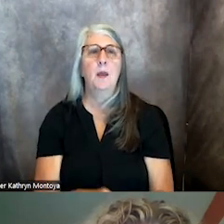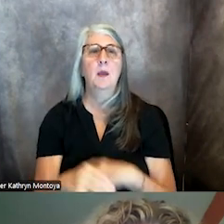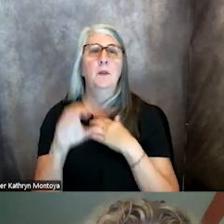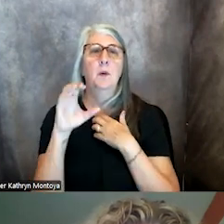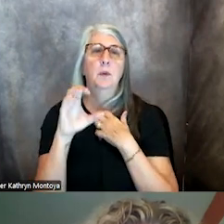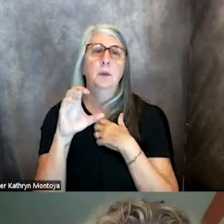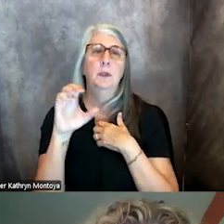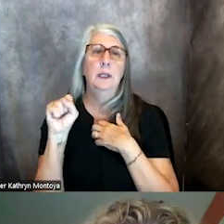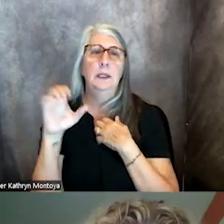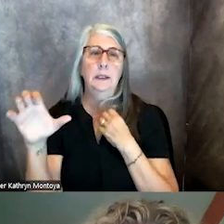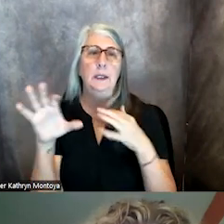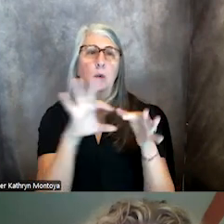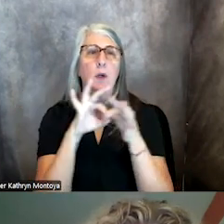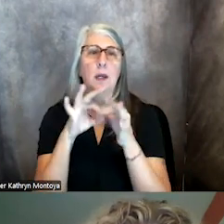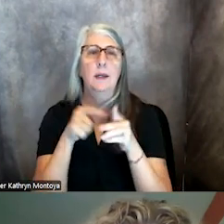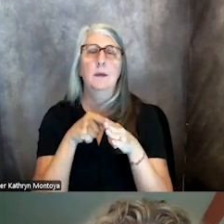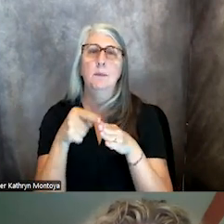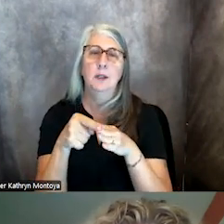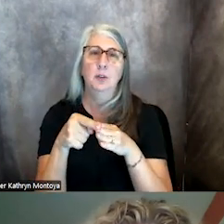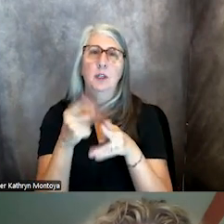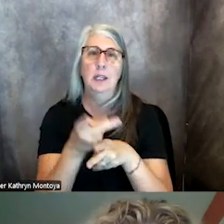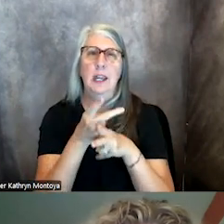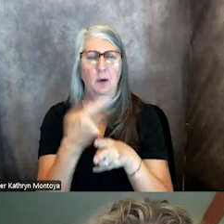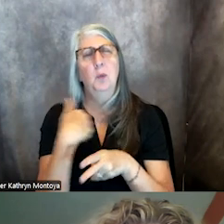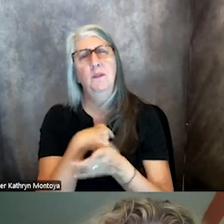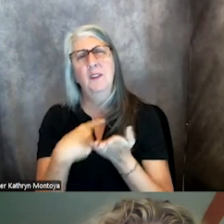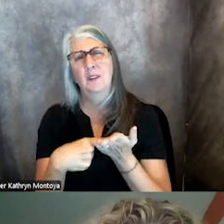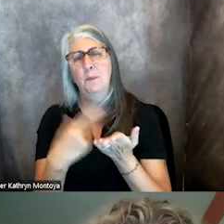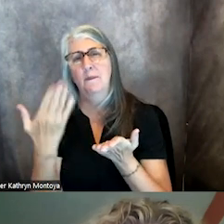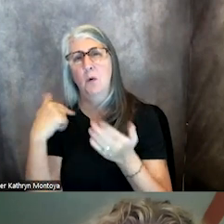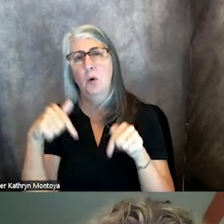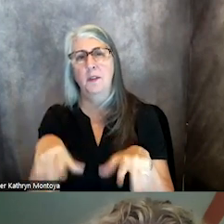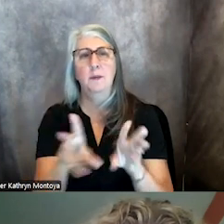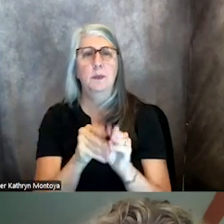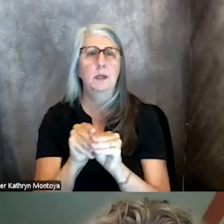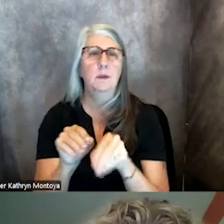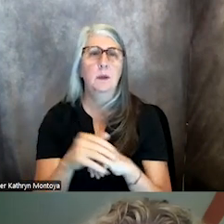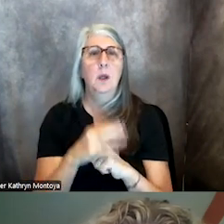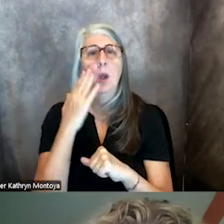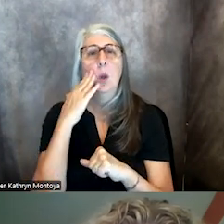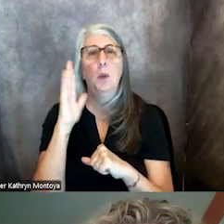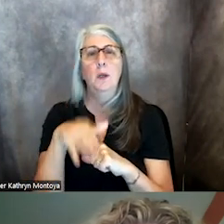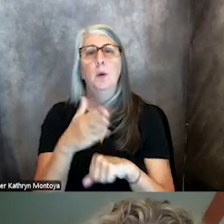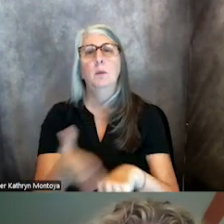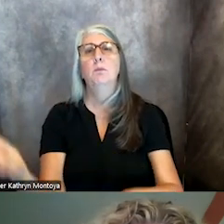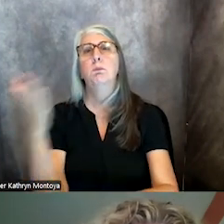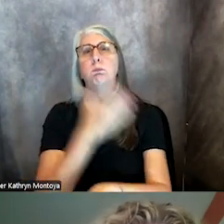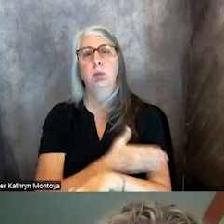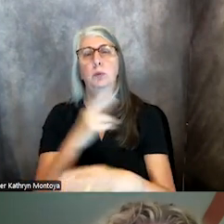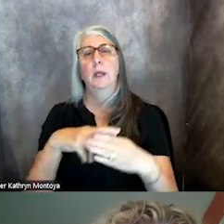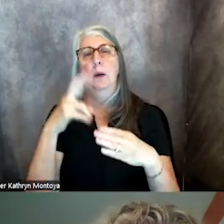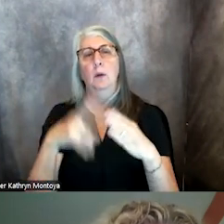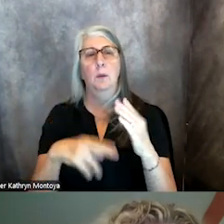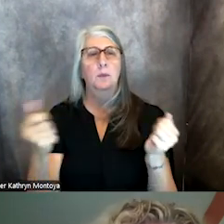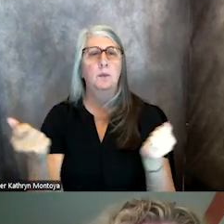heard us talk about this if you've participated in the JAM before. We know that this team-based model dramatically improves outcomes,